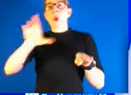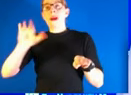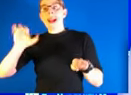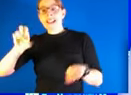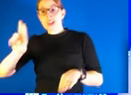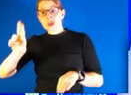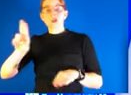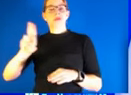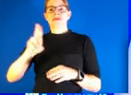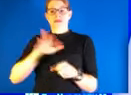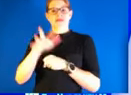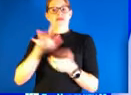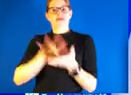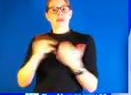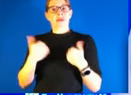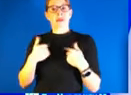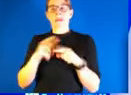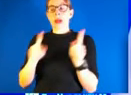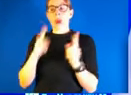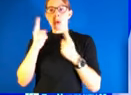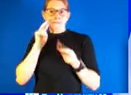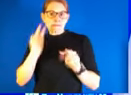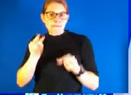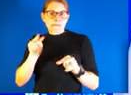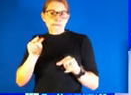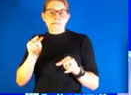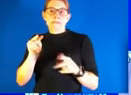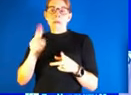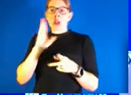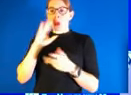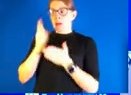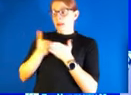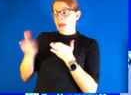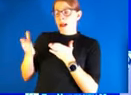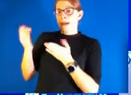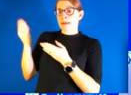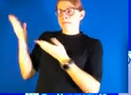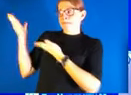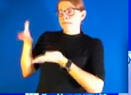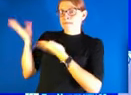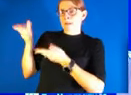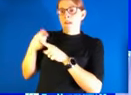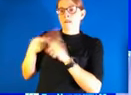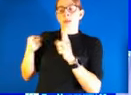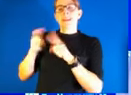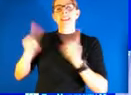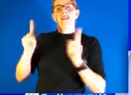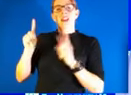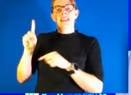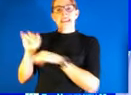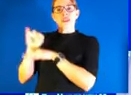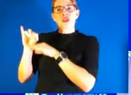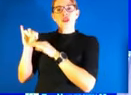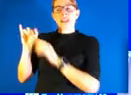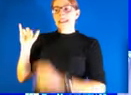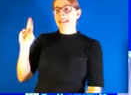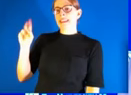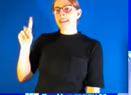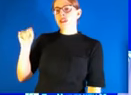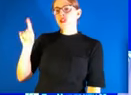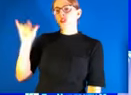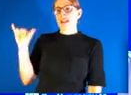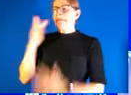but that is one thing we are always keeping an eye on. We know supply chains for many different industries are short-staffed right now,